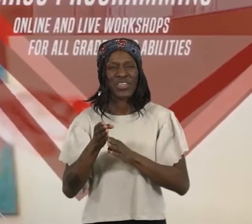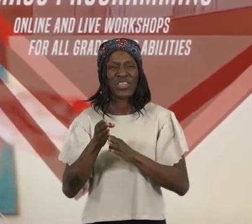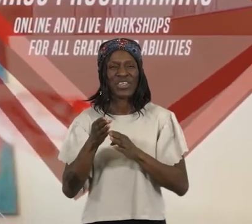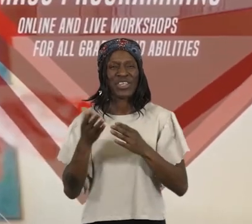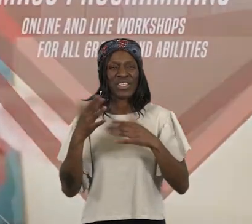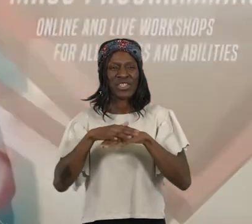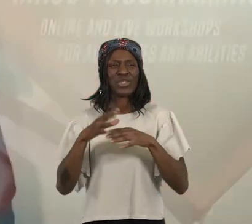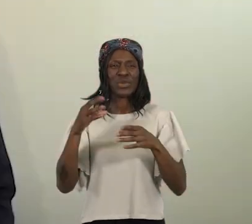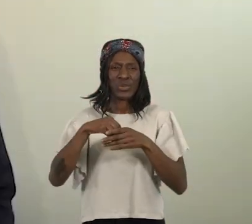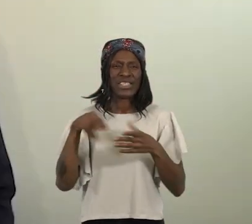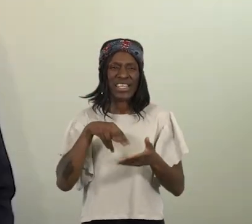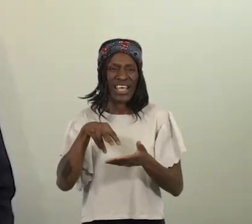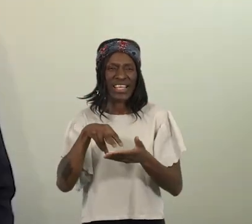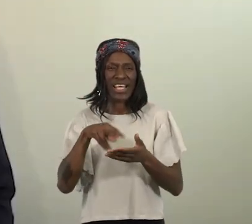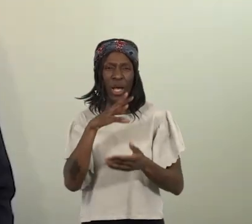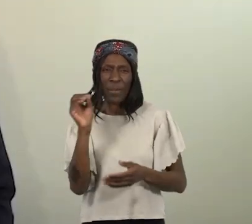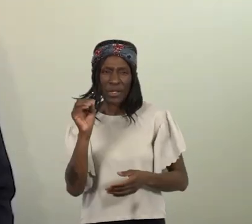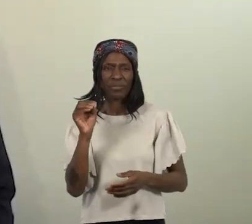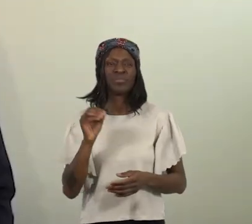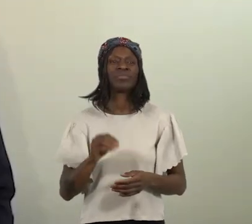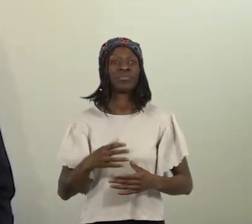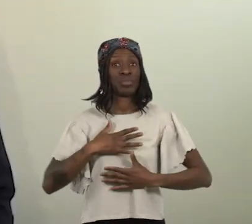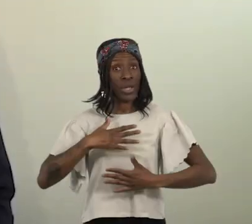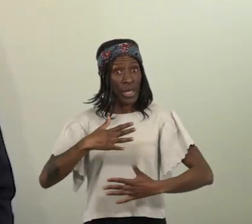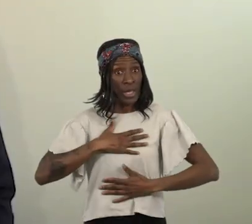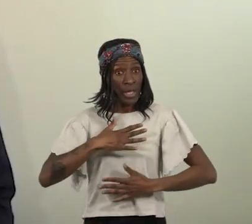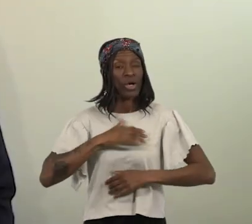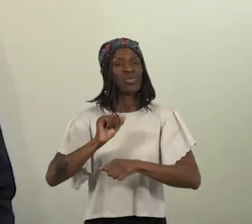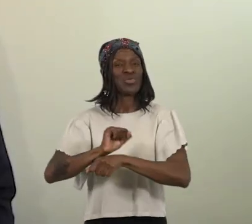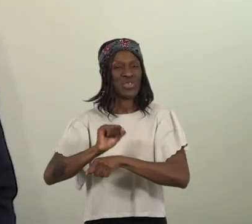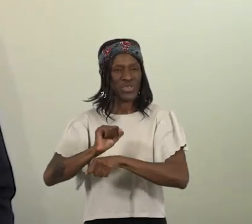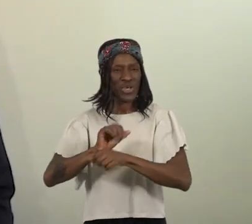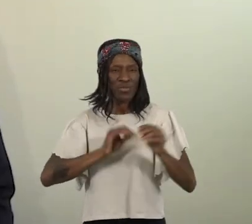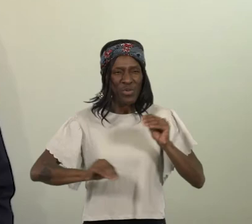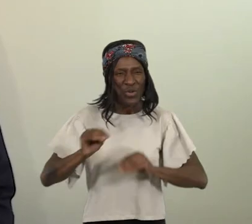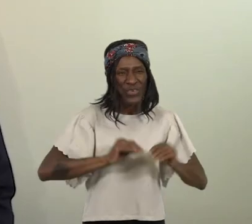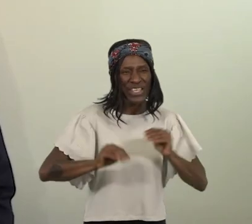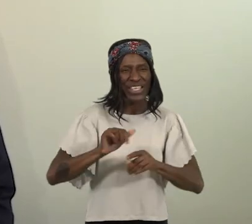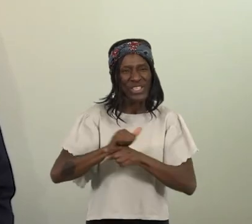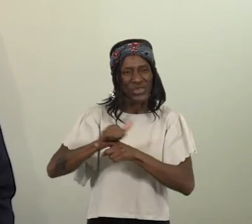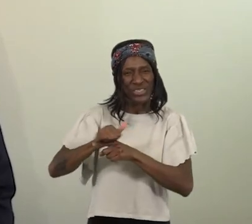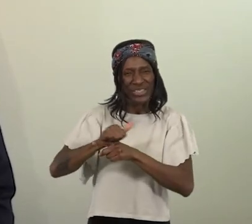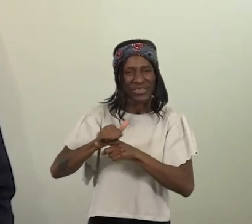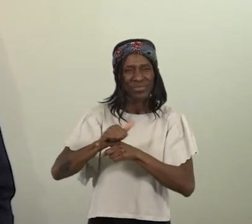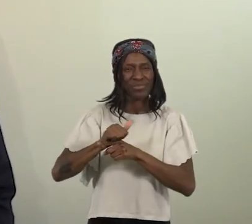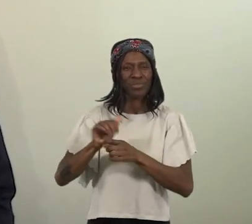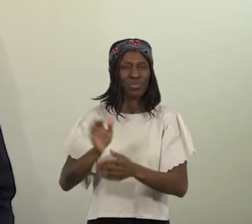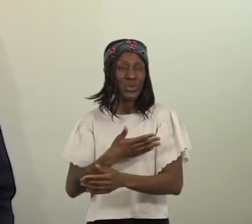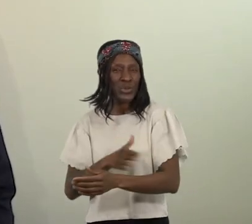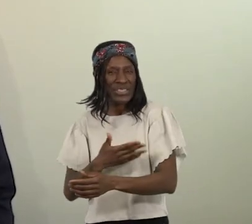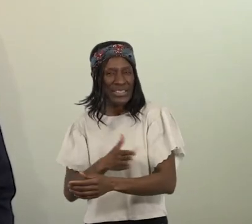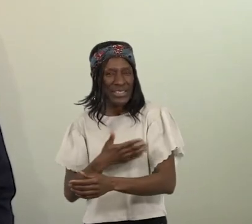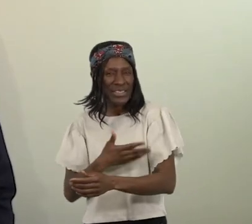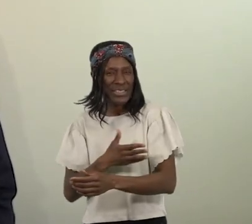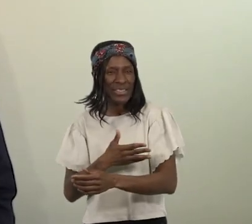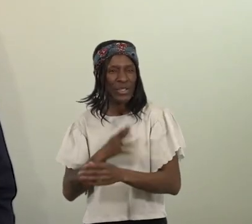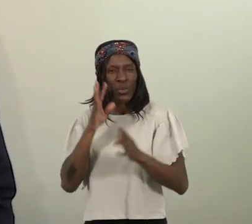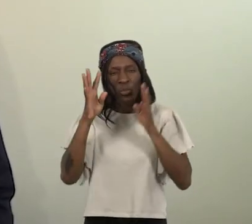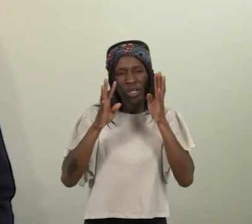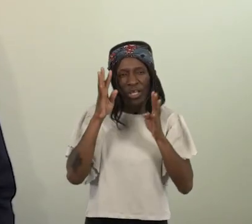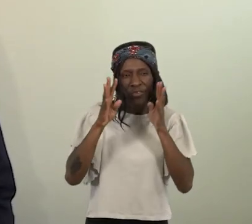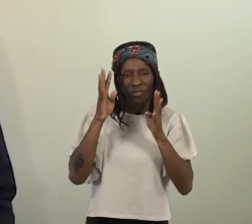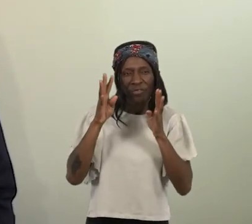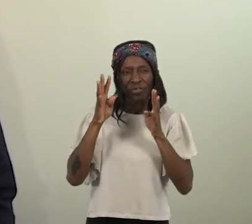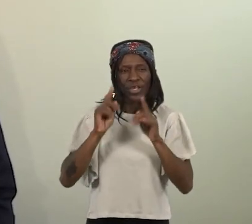that we do as a professional integrated dance company. Ranging from breath work to movement exercises to